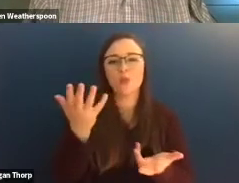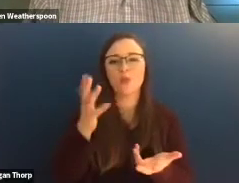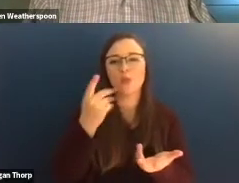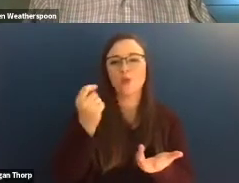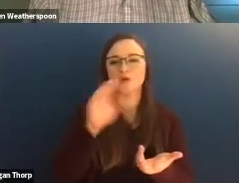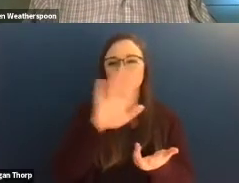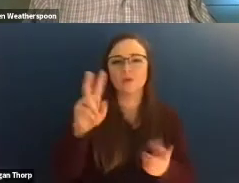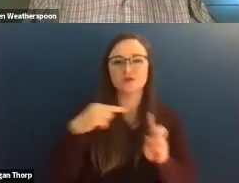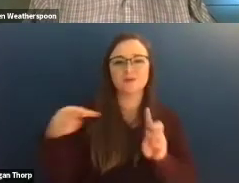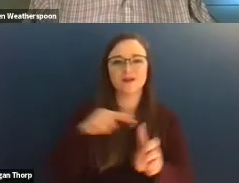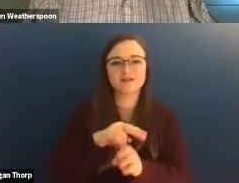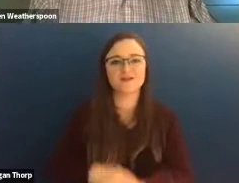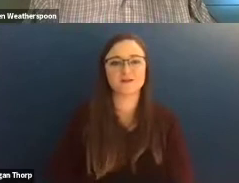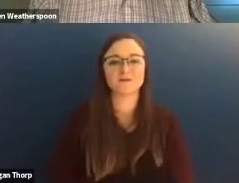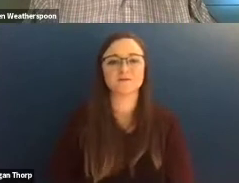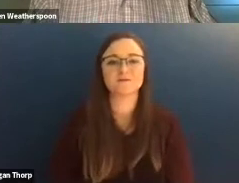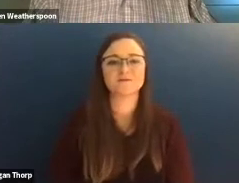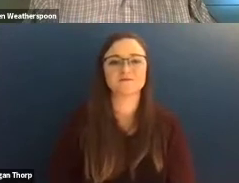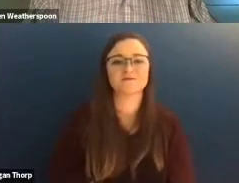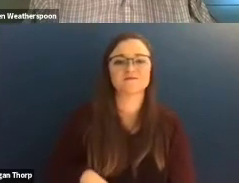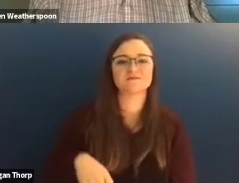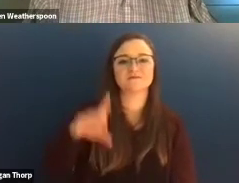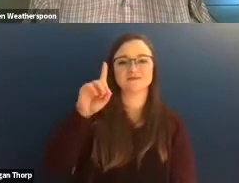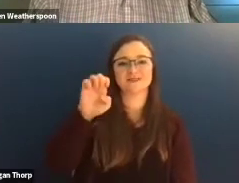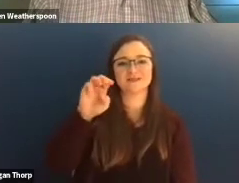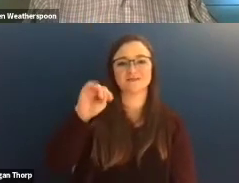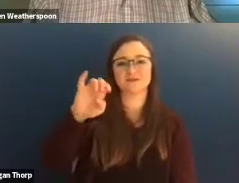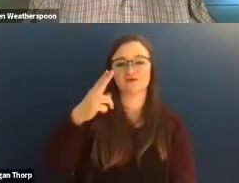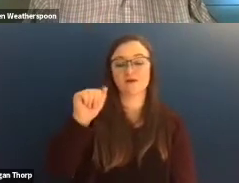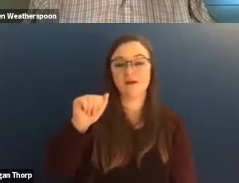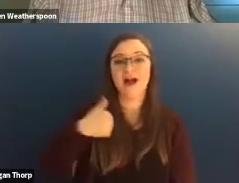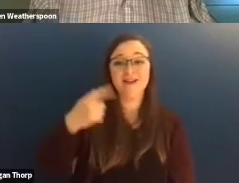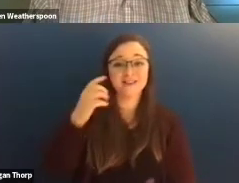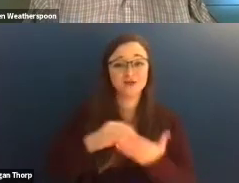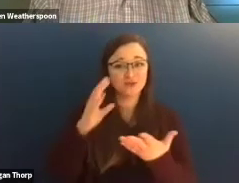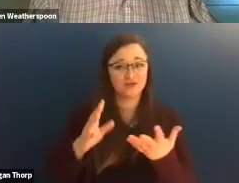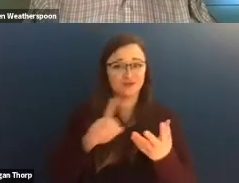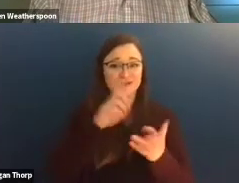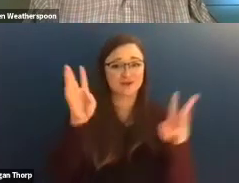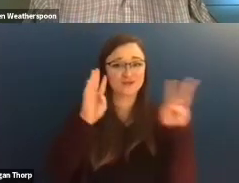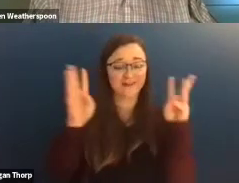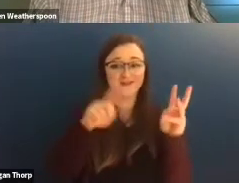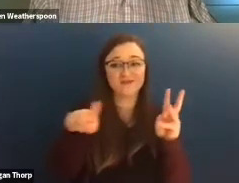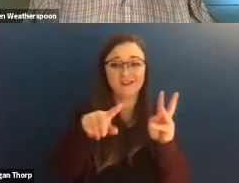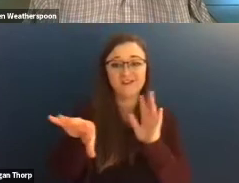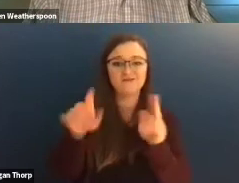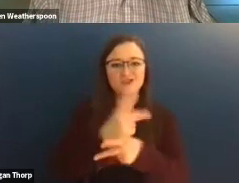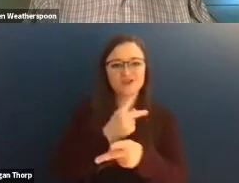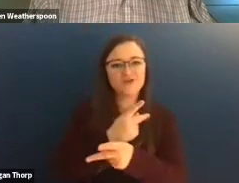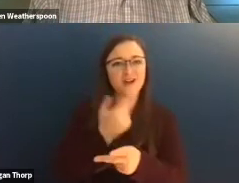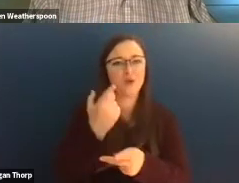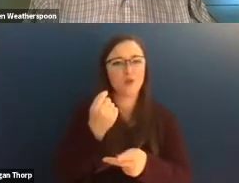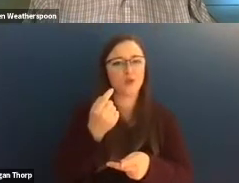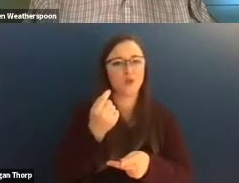every program? Yeah. I think students are getting very creative and meeting the needs of their respective communities, whether it